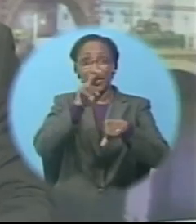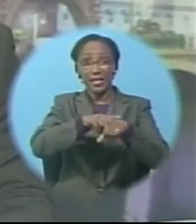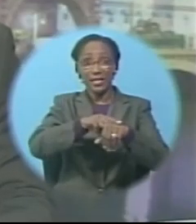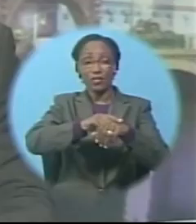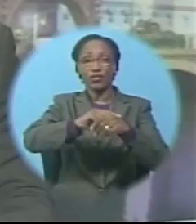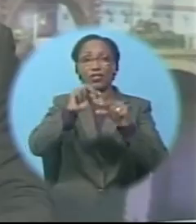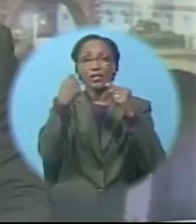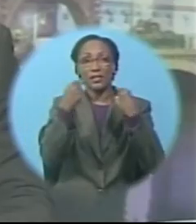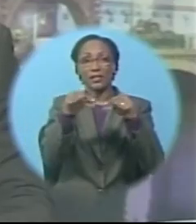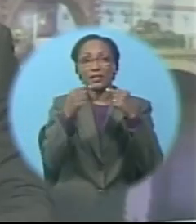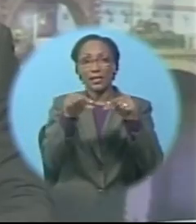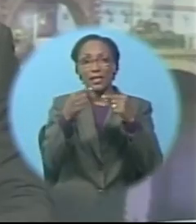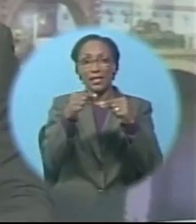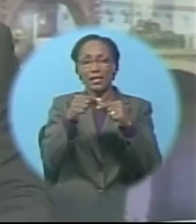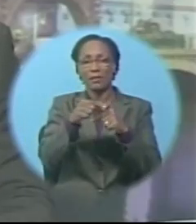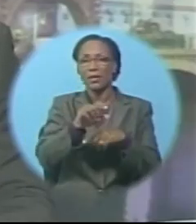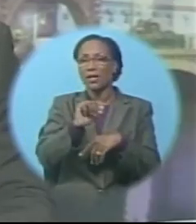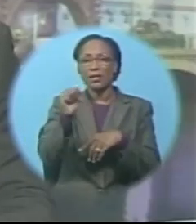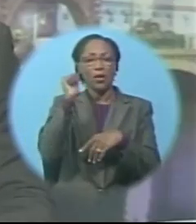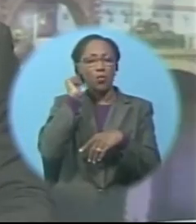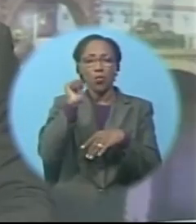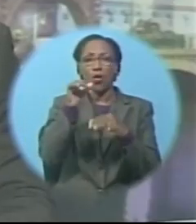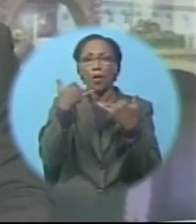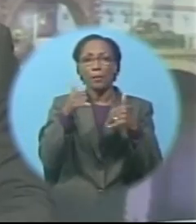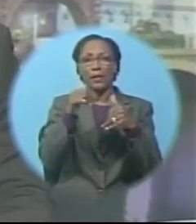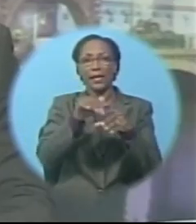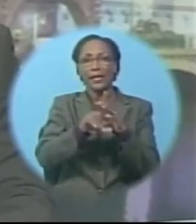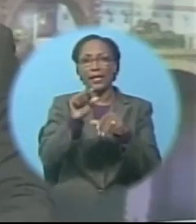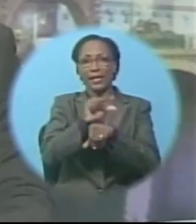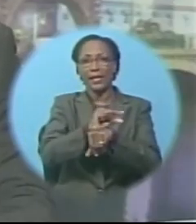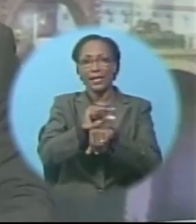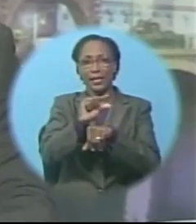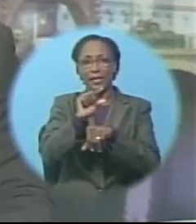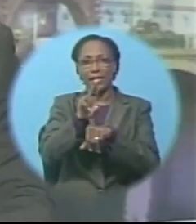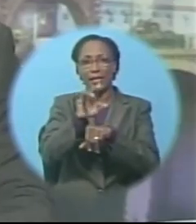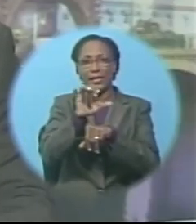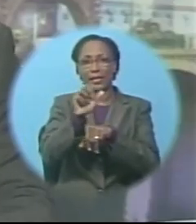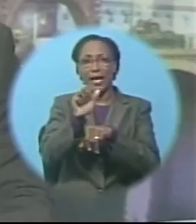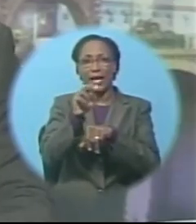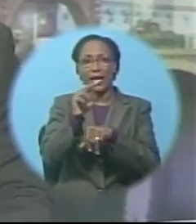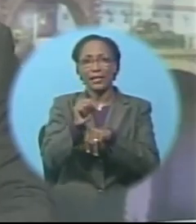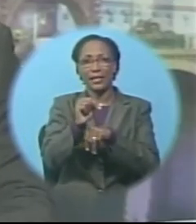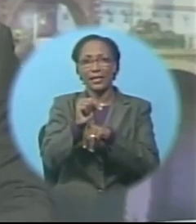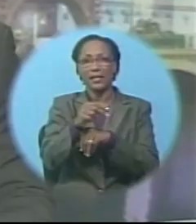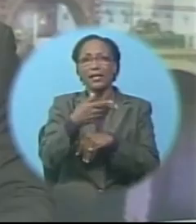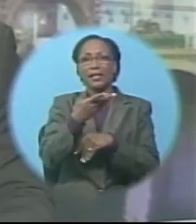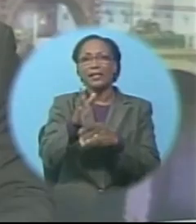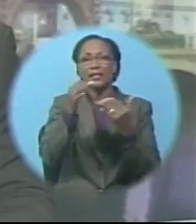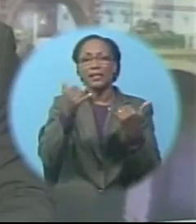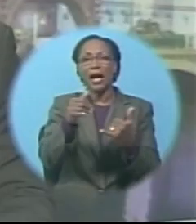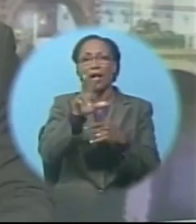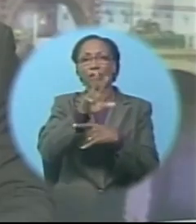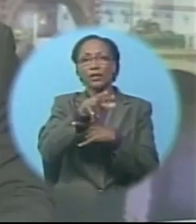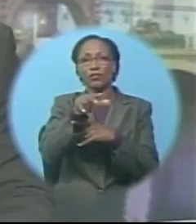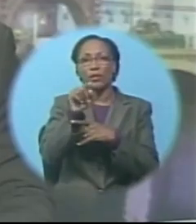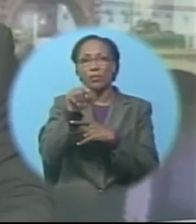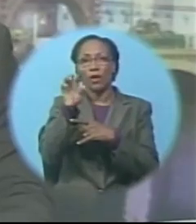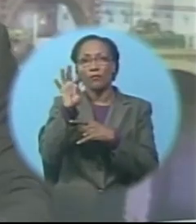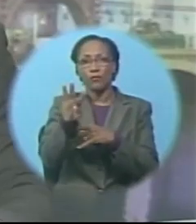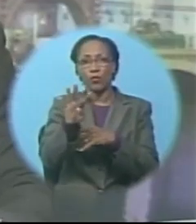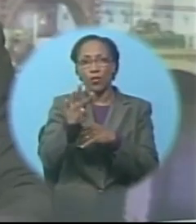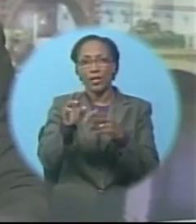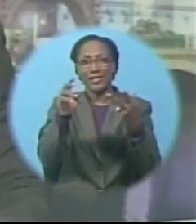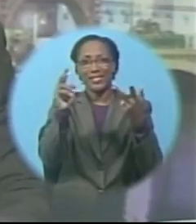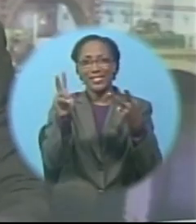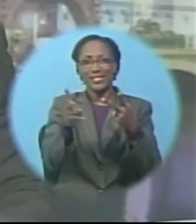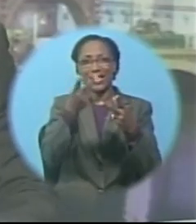contingent for the trip to Georgetown. The Pride team is lined second on 33.4 points, narrowly behind the leaders, the Jaguars,